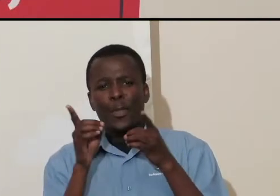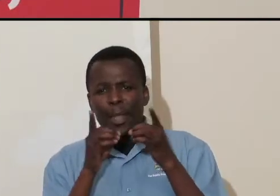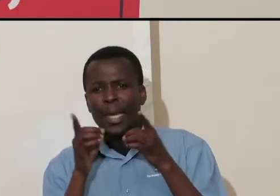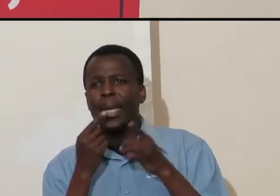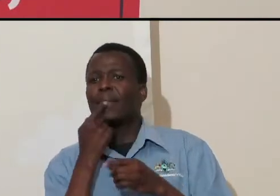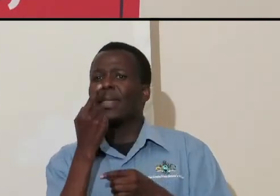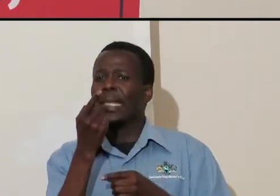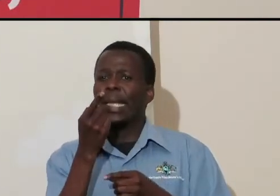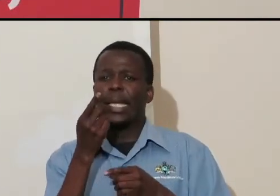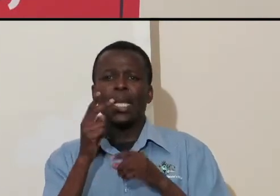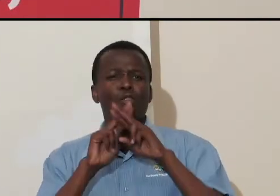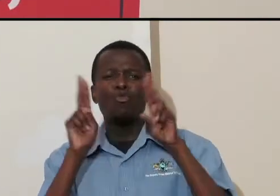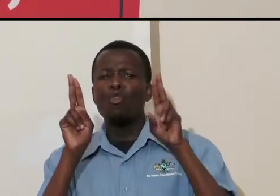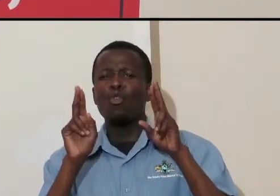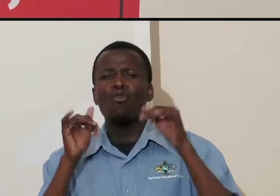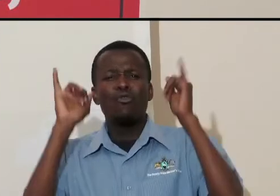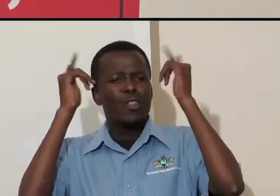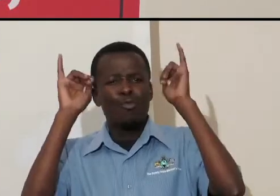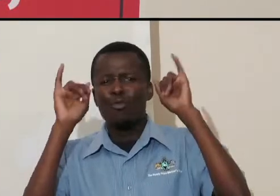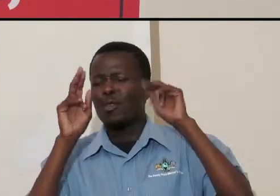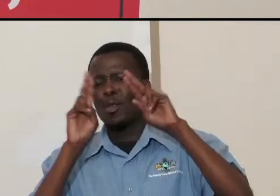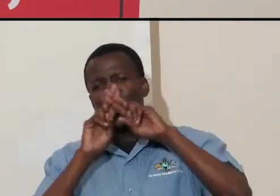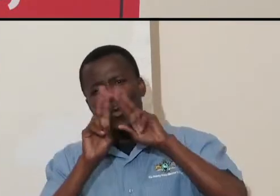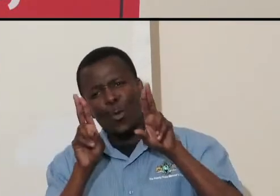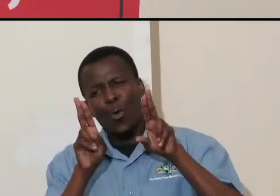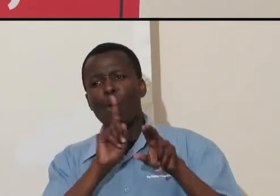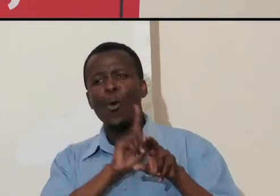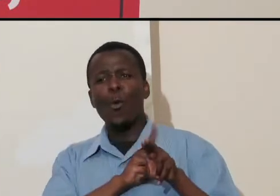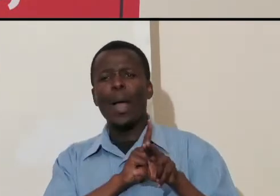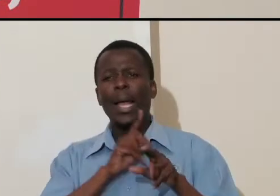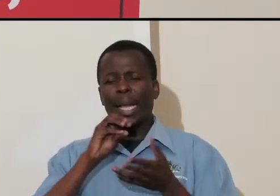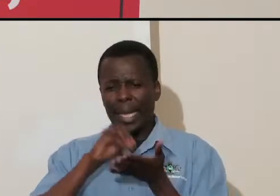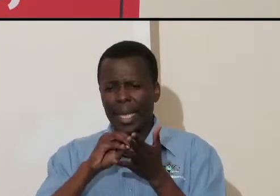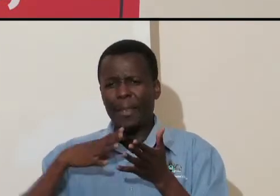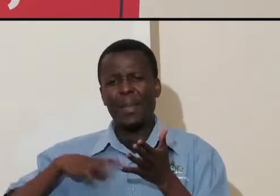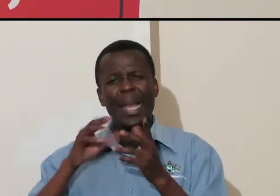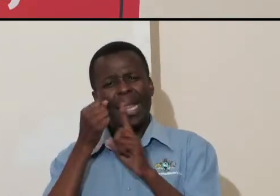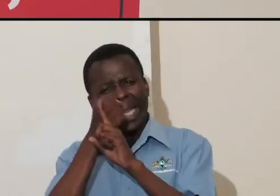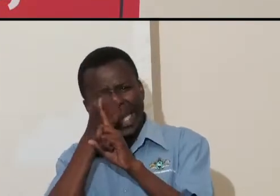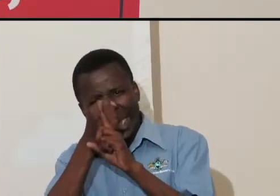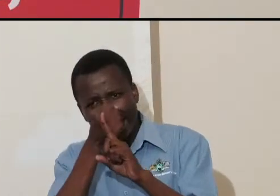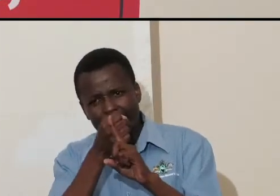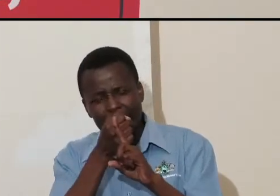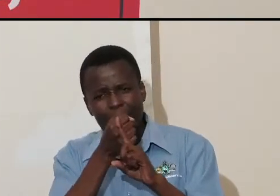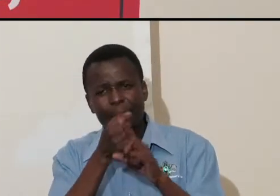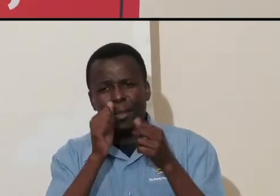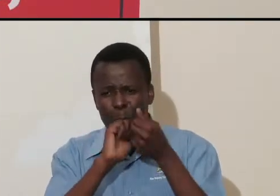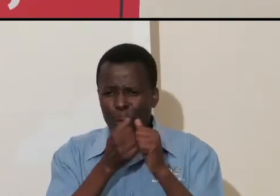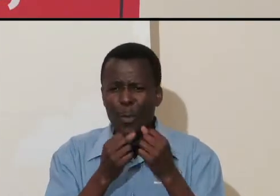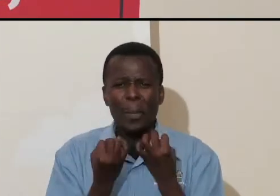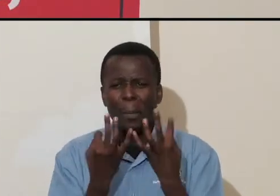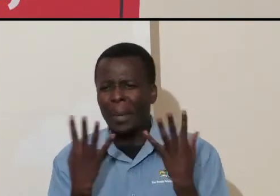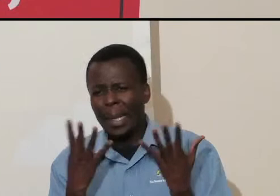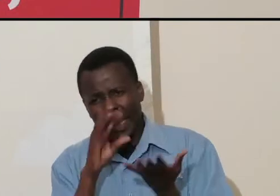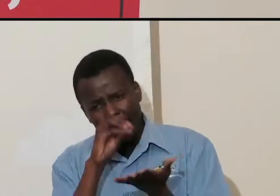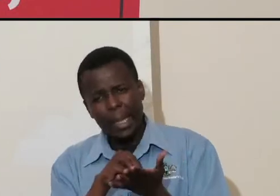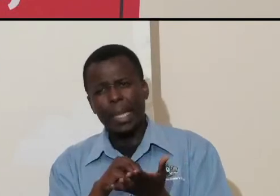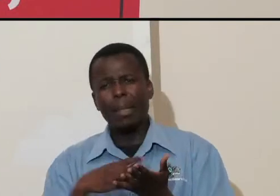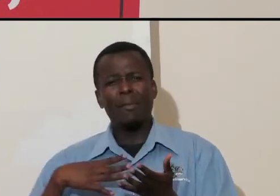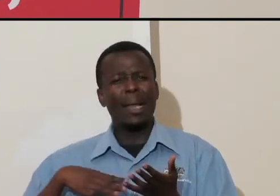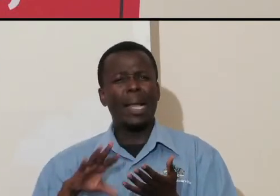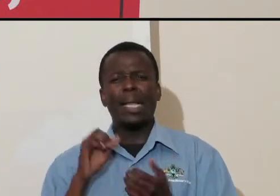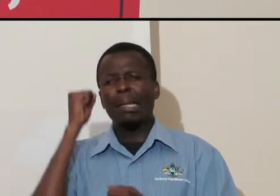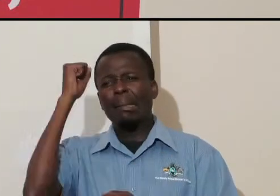do. Other than the challenges we've had with COVID-19 this past year, the recent civil